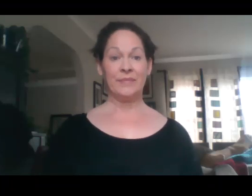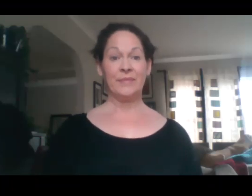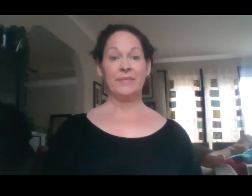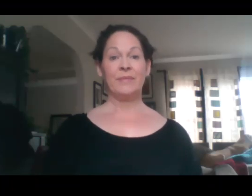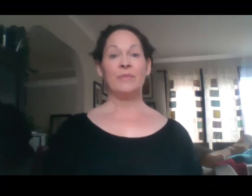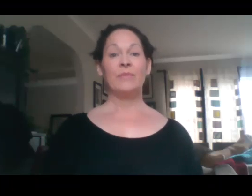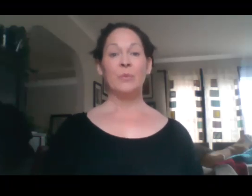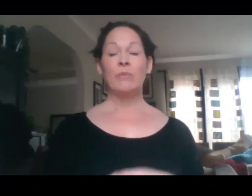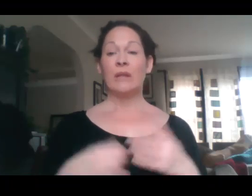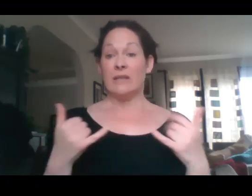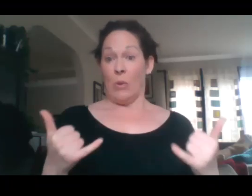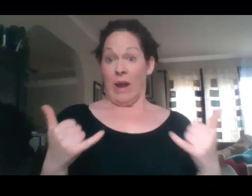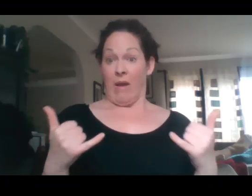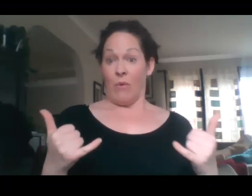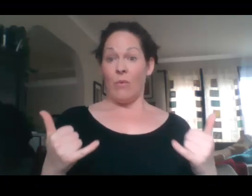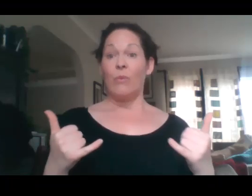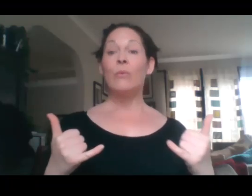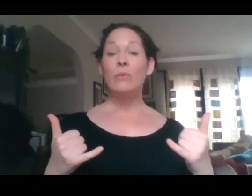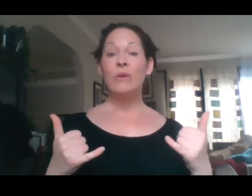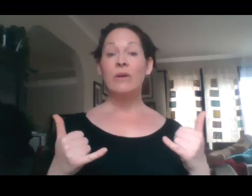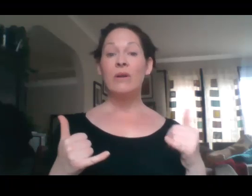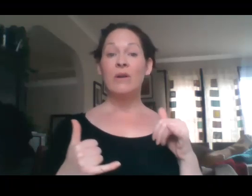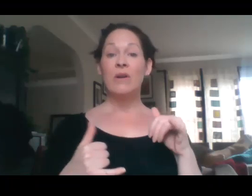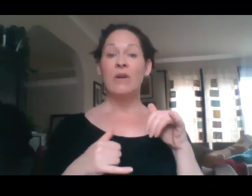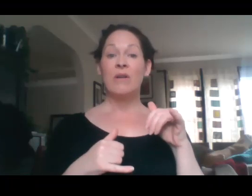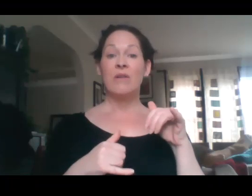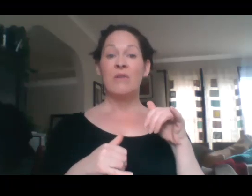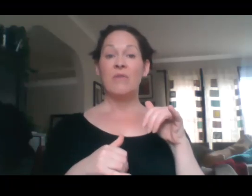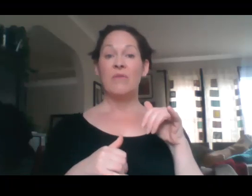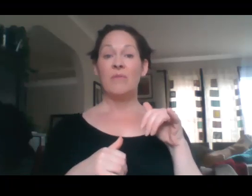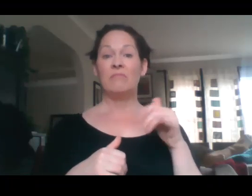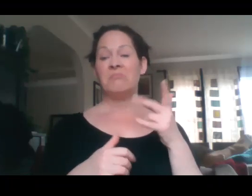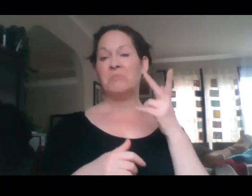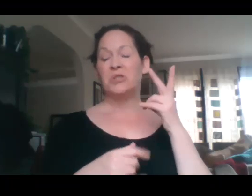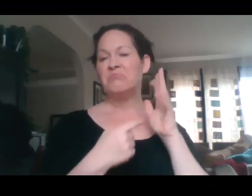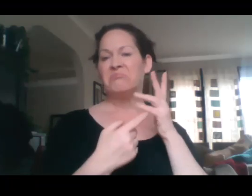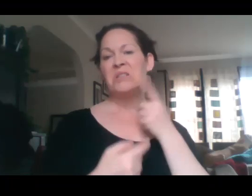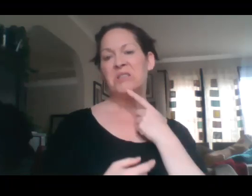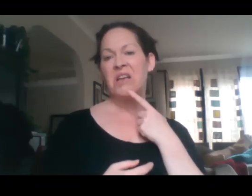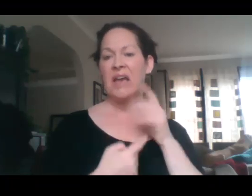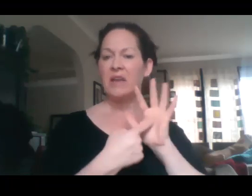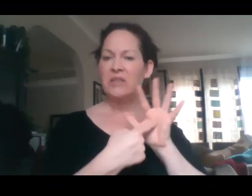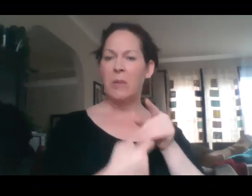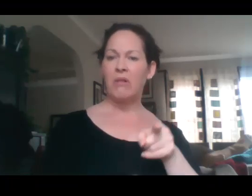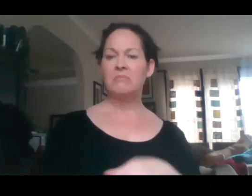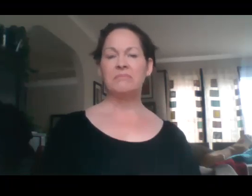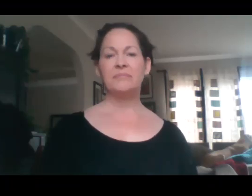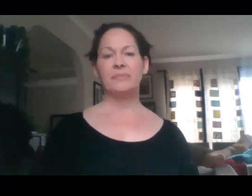we have fractional exponents, so I'm just going to, for now, say x to m over n.